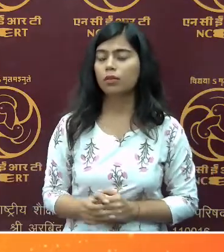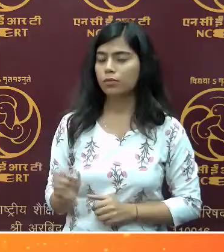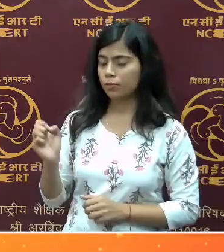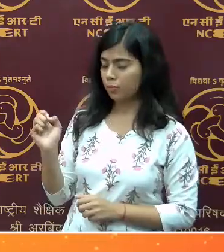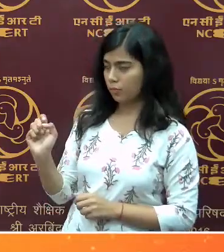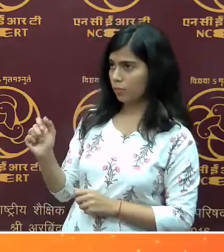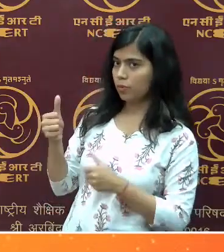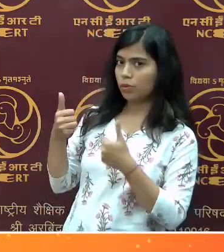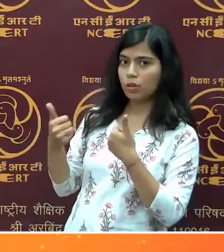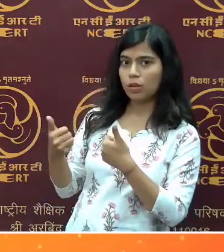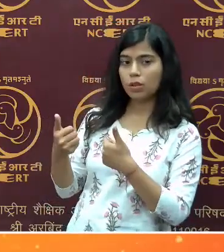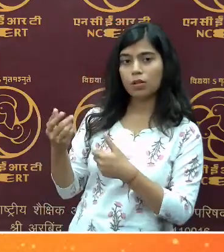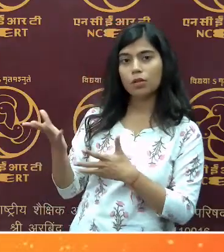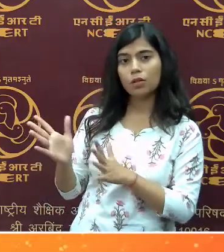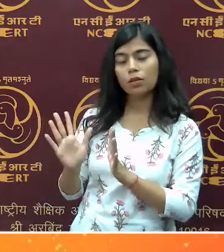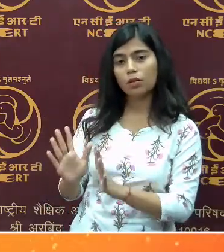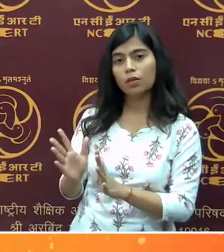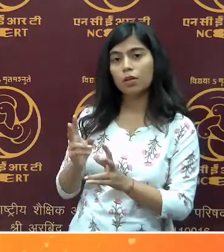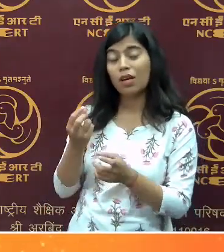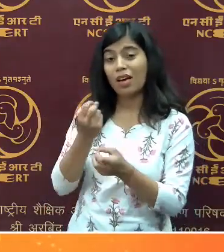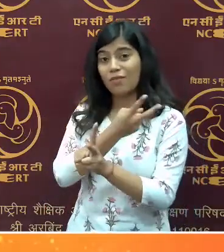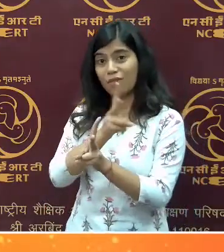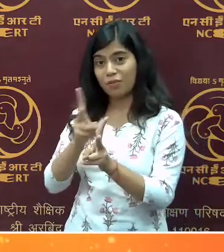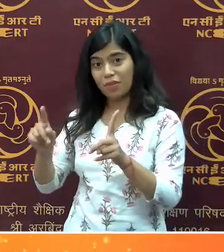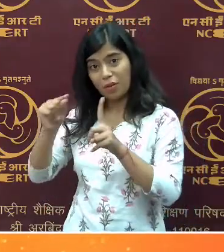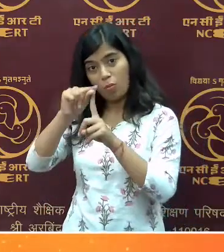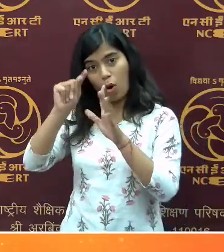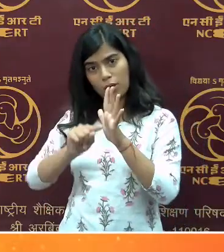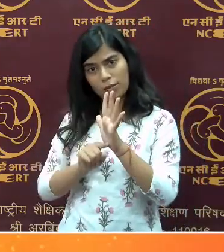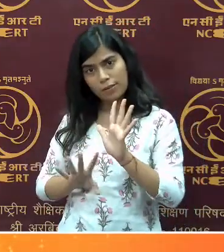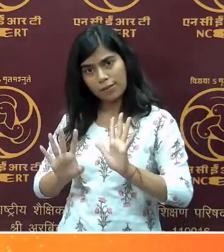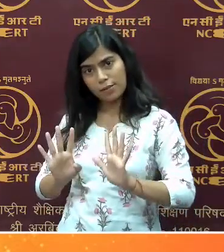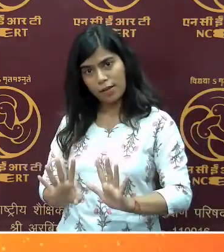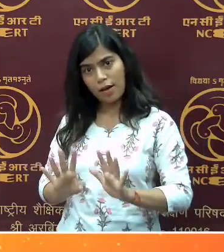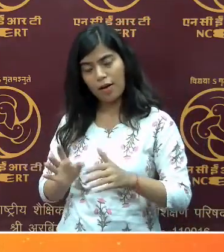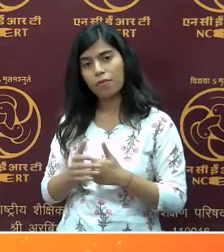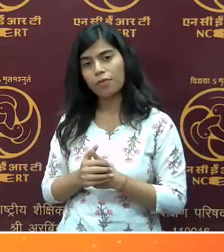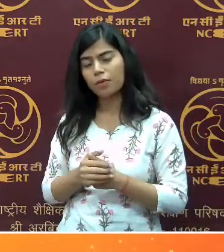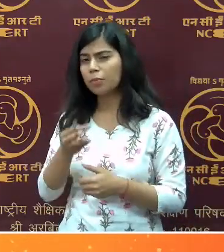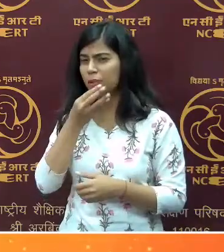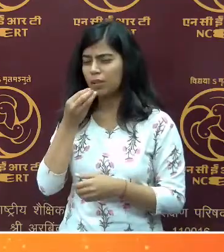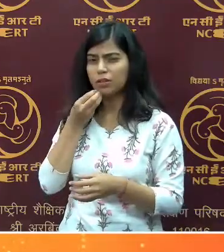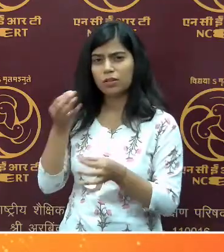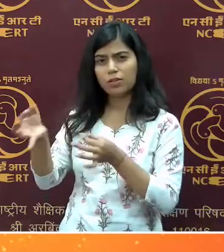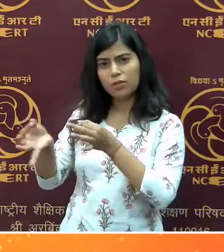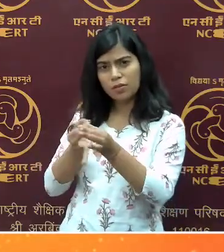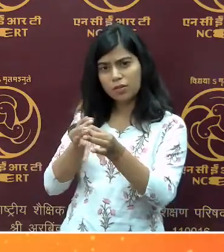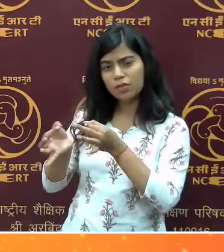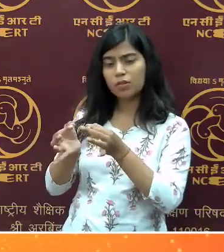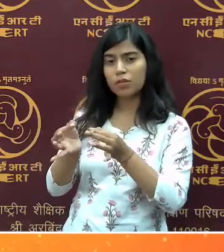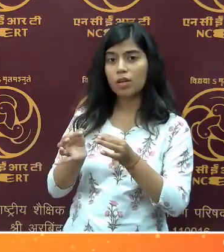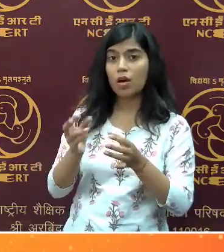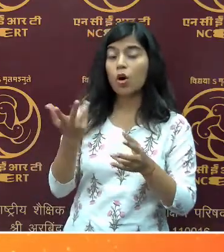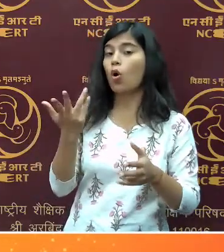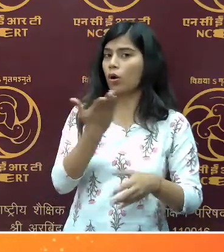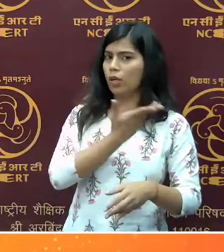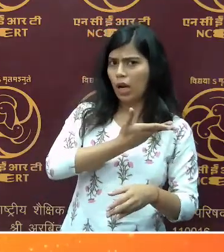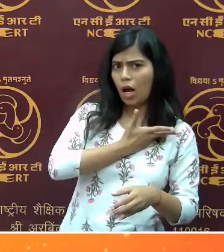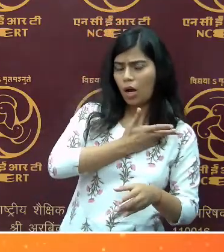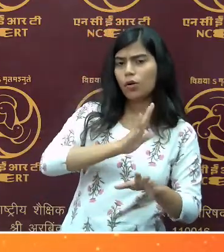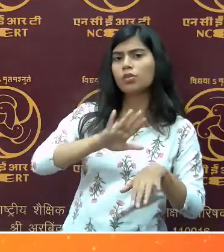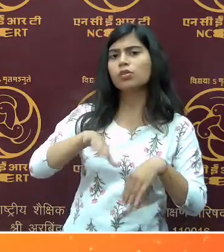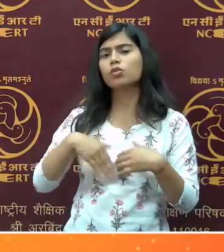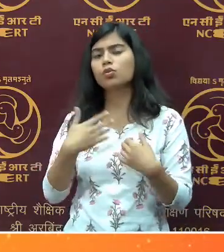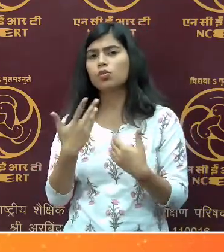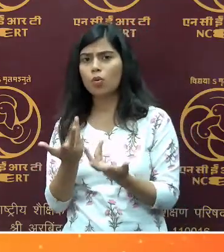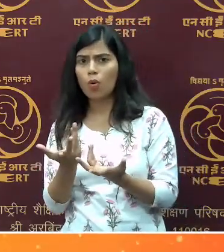are rights, and then we have different policies as well. So, would you like to discuss the difference between the fundamental rights and also